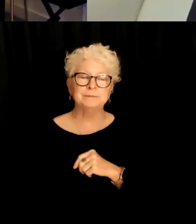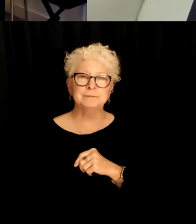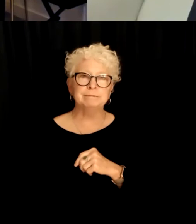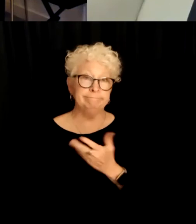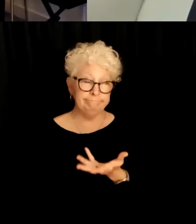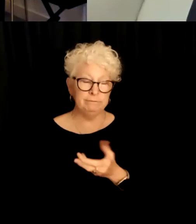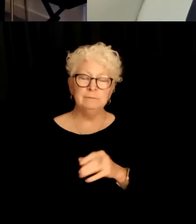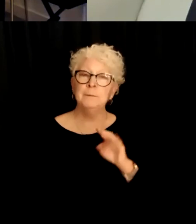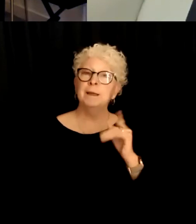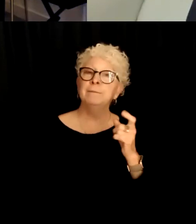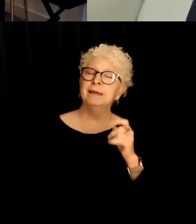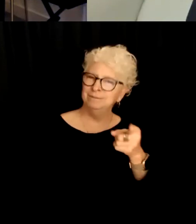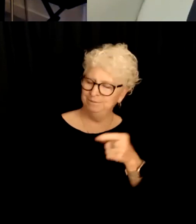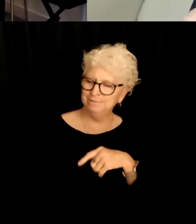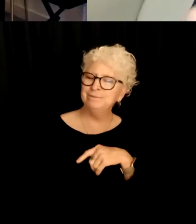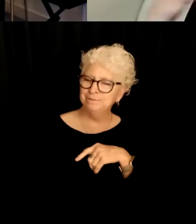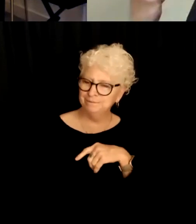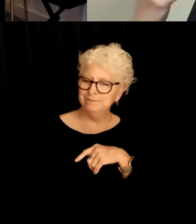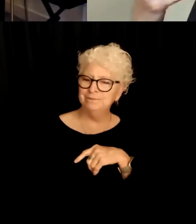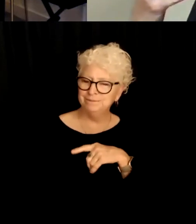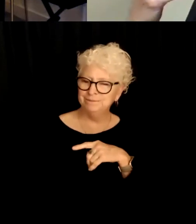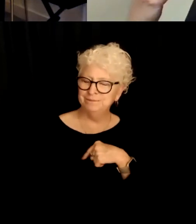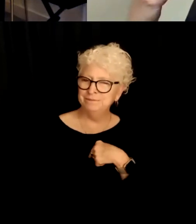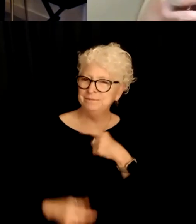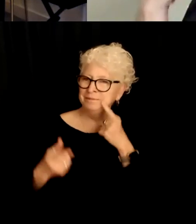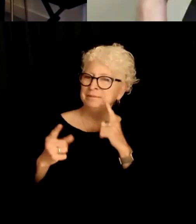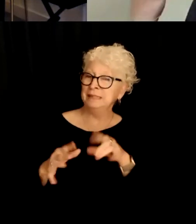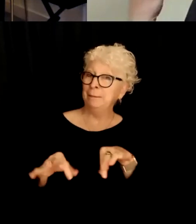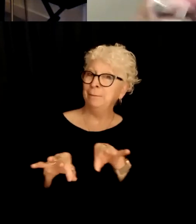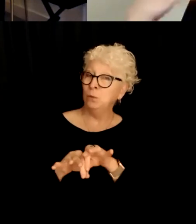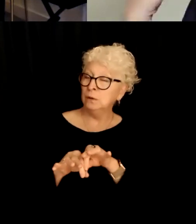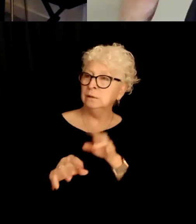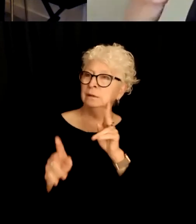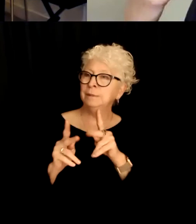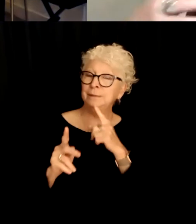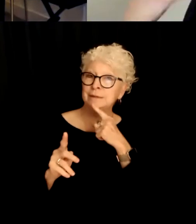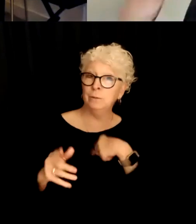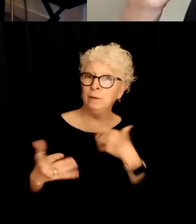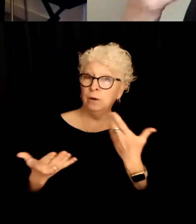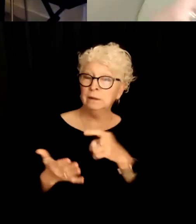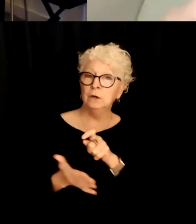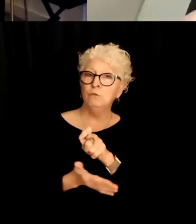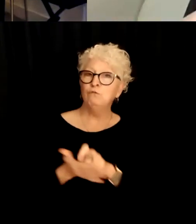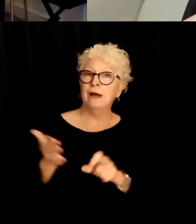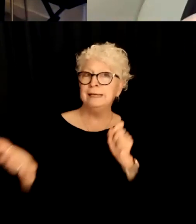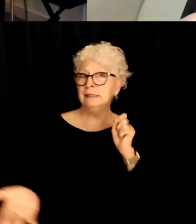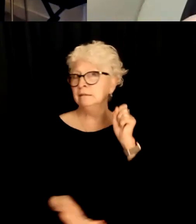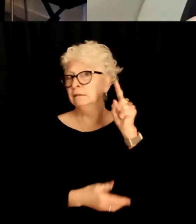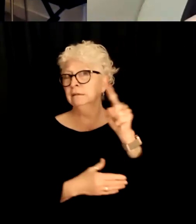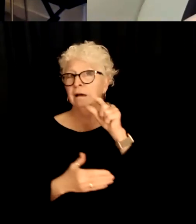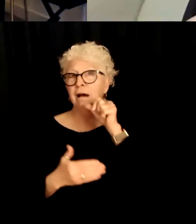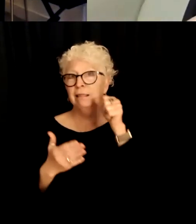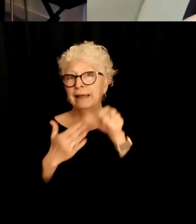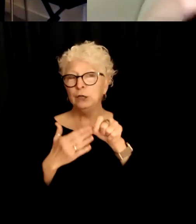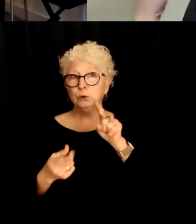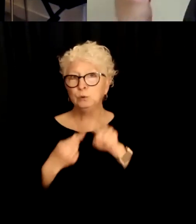to say, hey, when you're writing to the NIH or to the NSF, or when you're making money available,